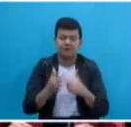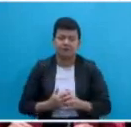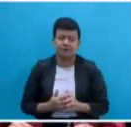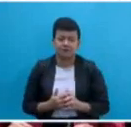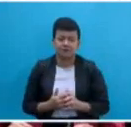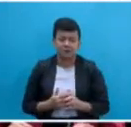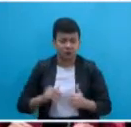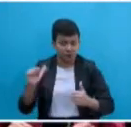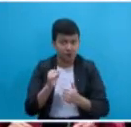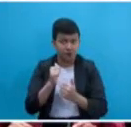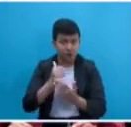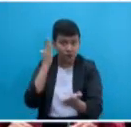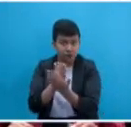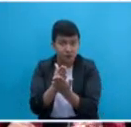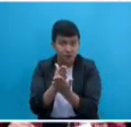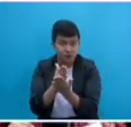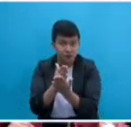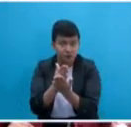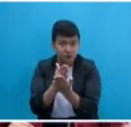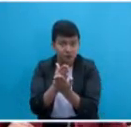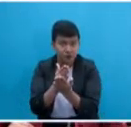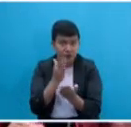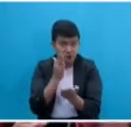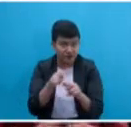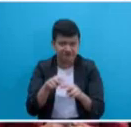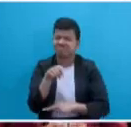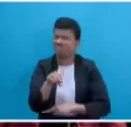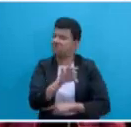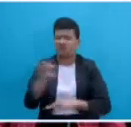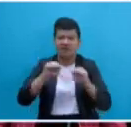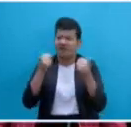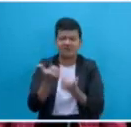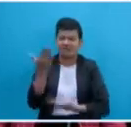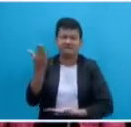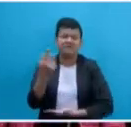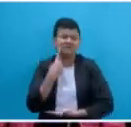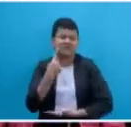not and will not agree with the motion before the House. Thank you, Mr. Speaker.